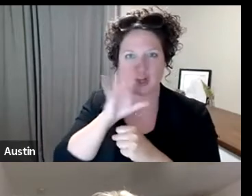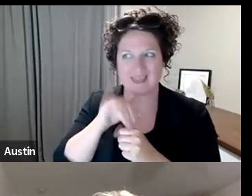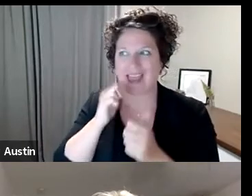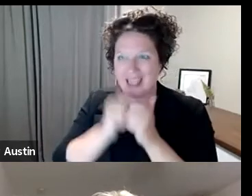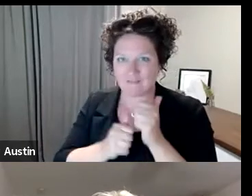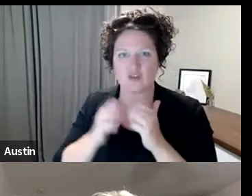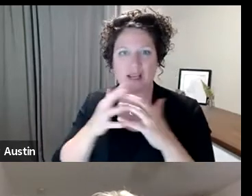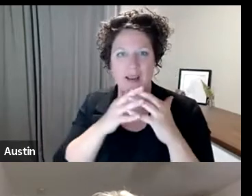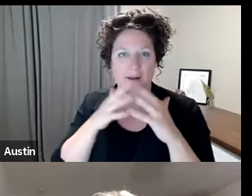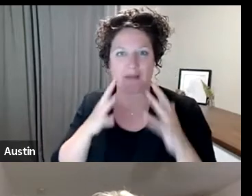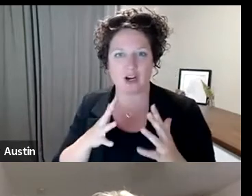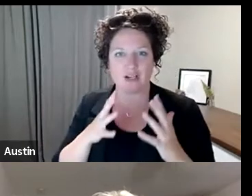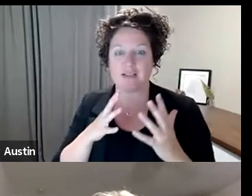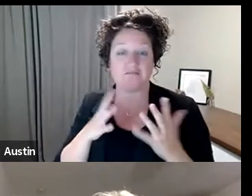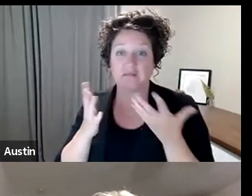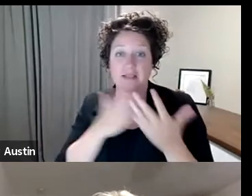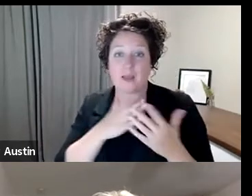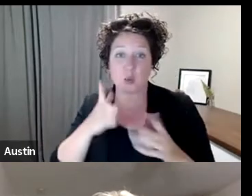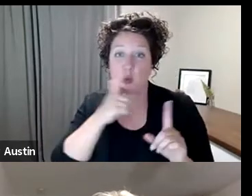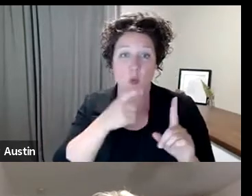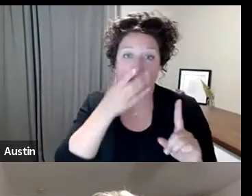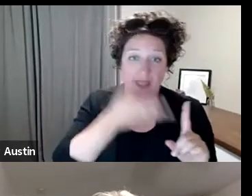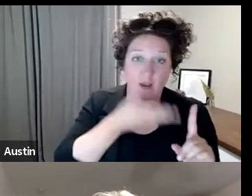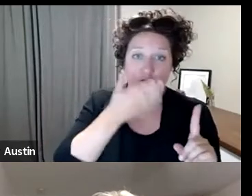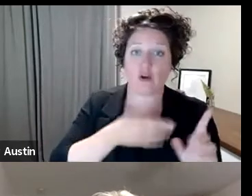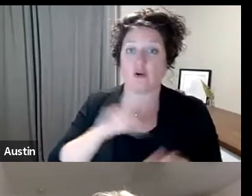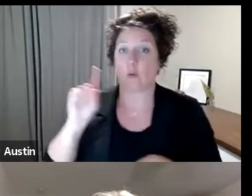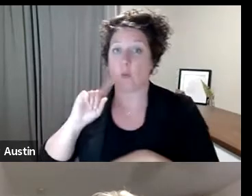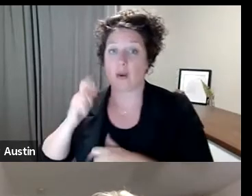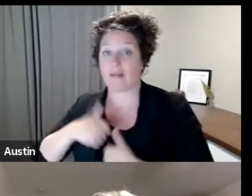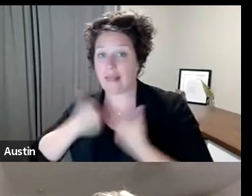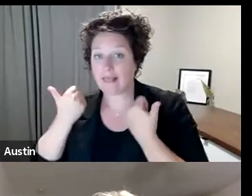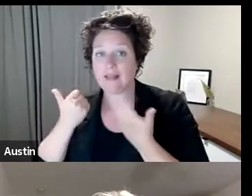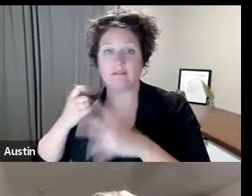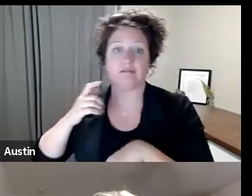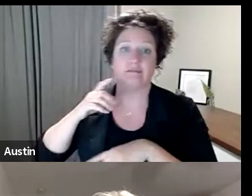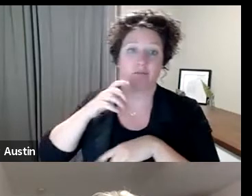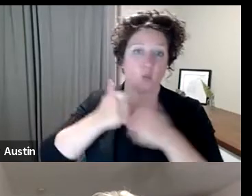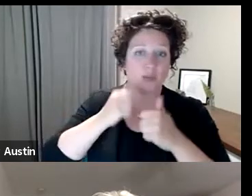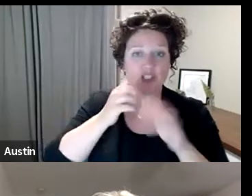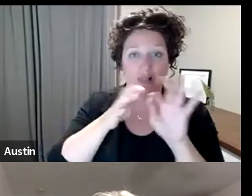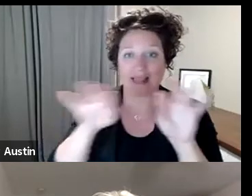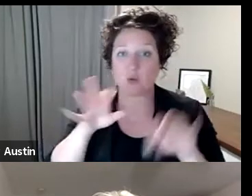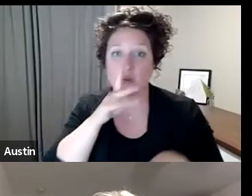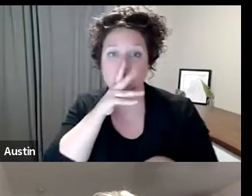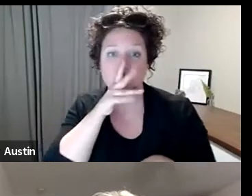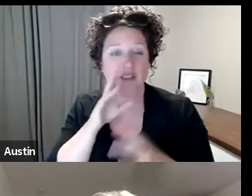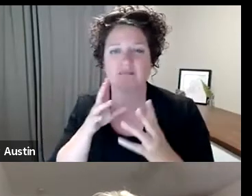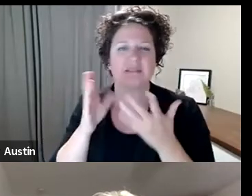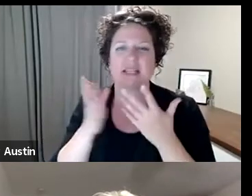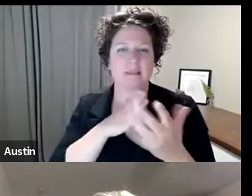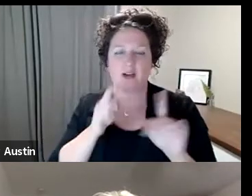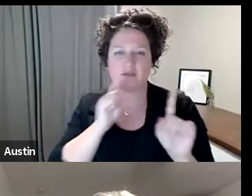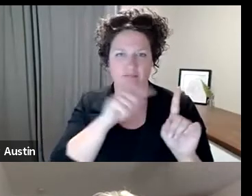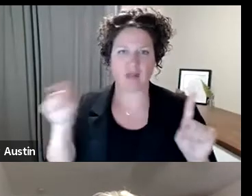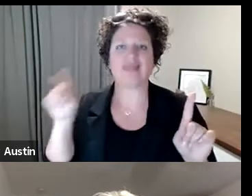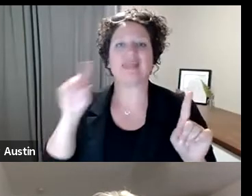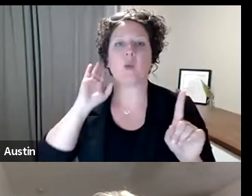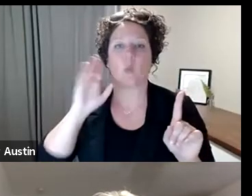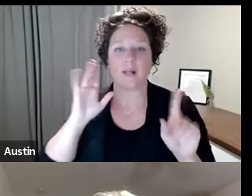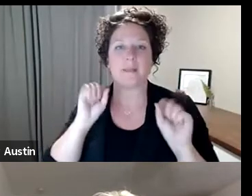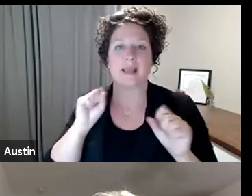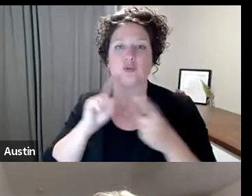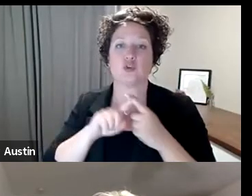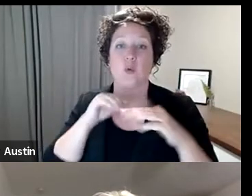single American, regardless of who they are, regardless of where they are, regardless of what language they speak, is going to be able to access